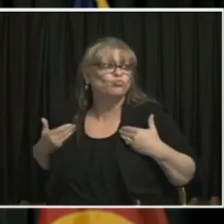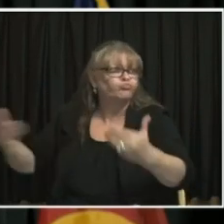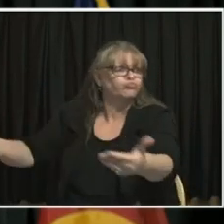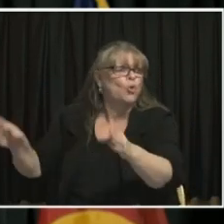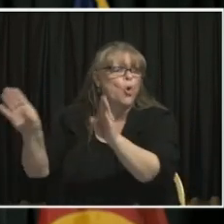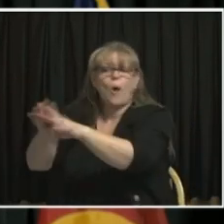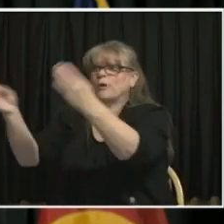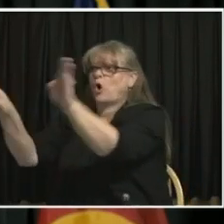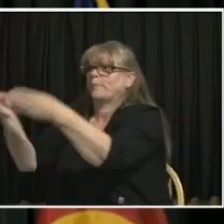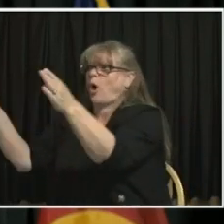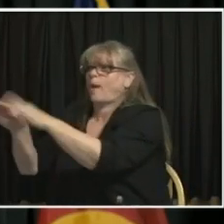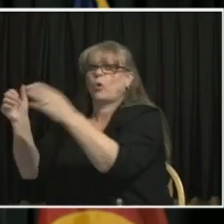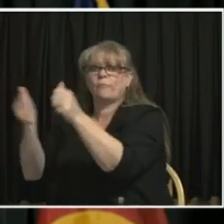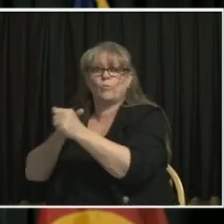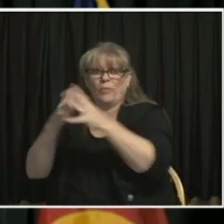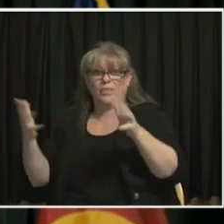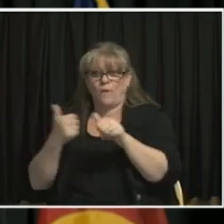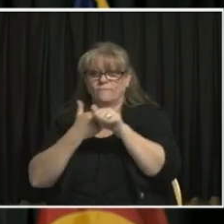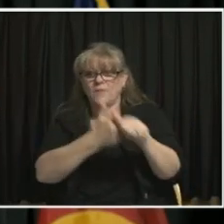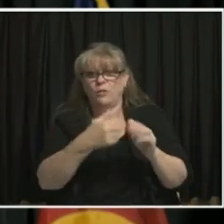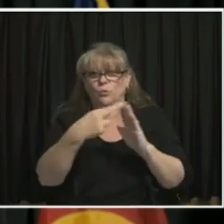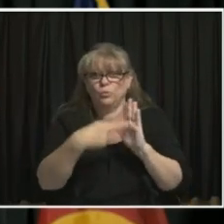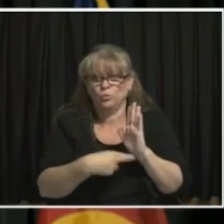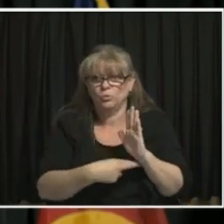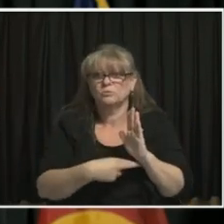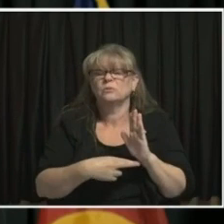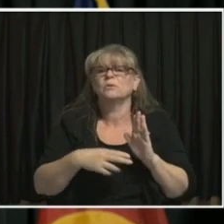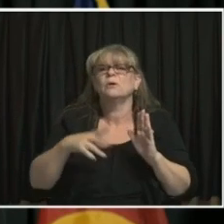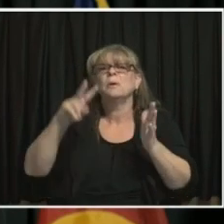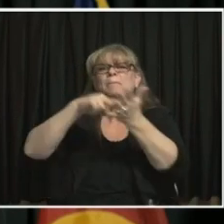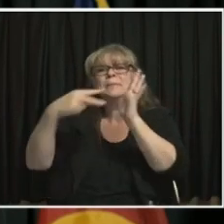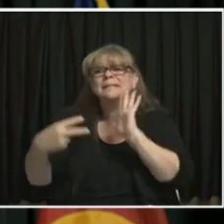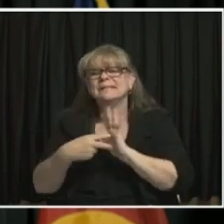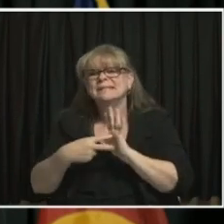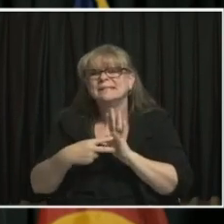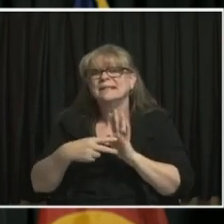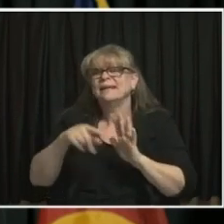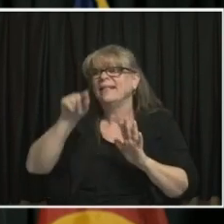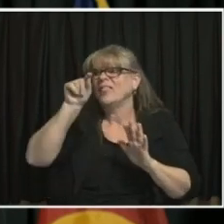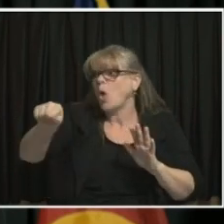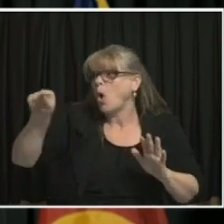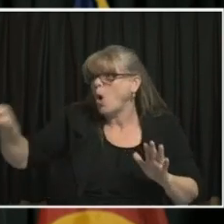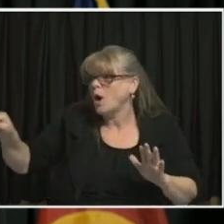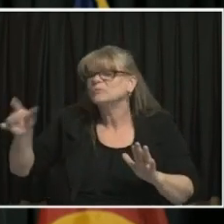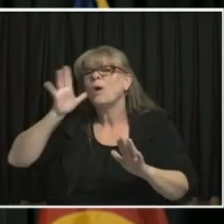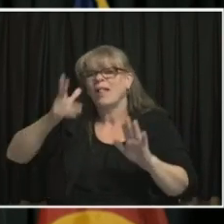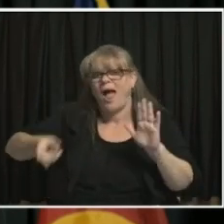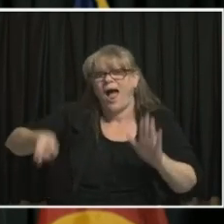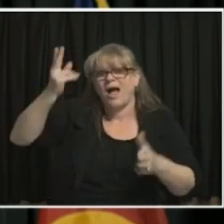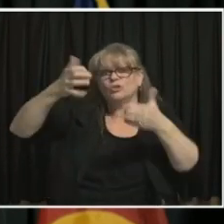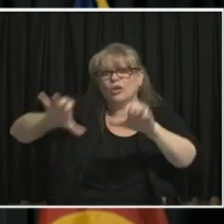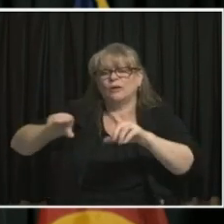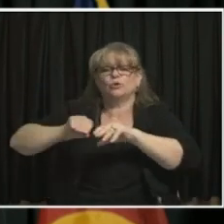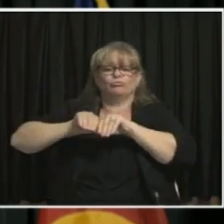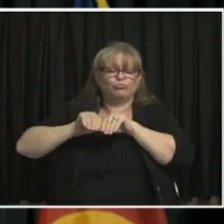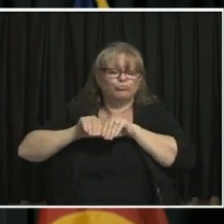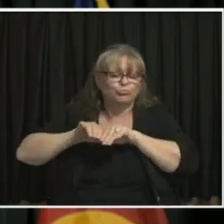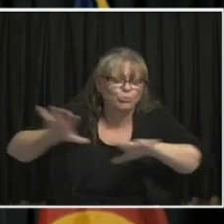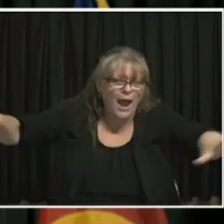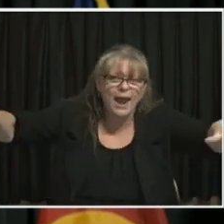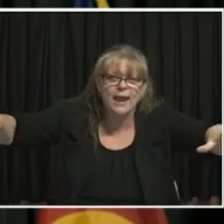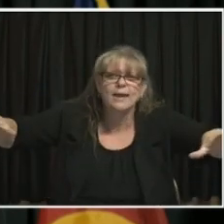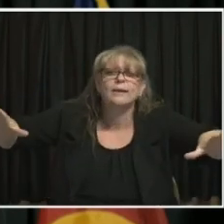in any one of those, it's certainly possible that there wouldn't be coronavirus. Just looking at the odds and who has coronavirus in the